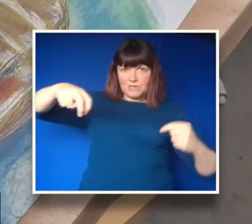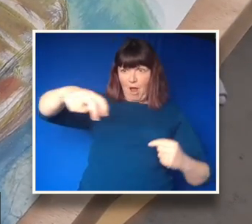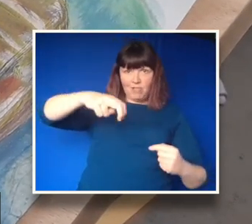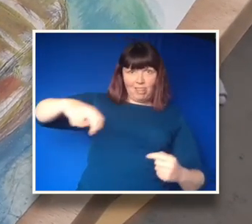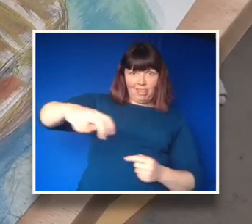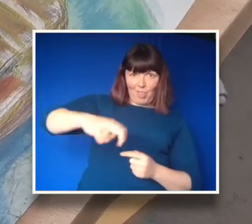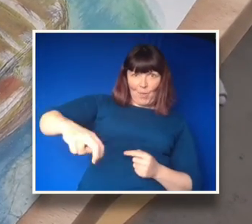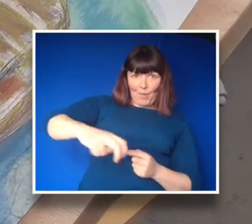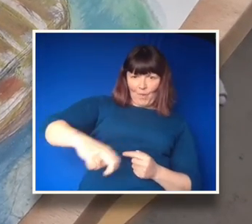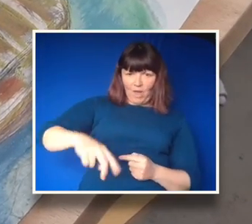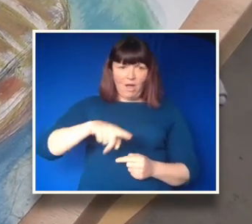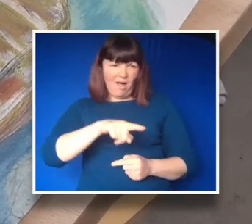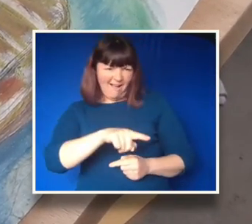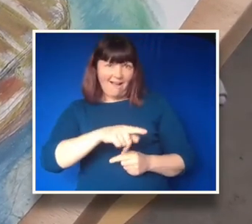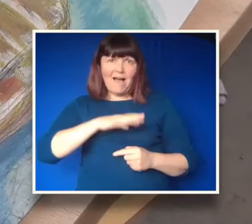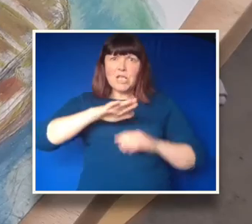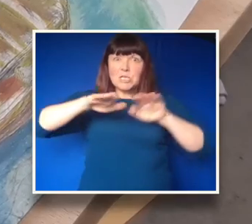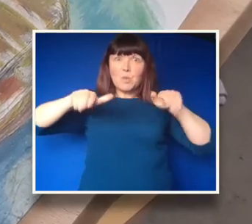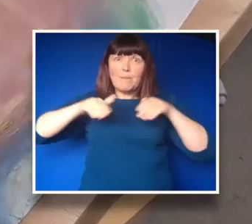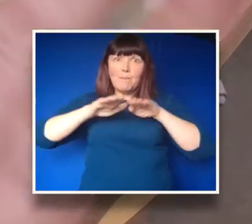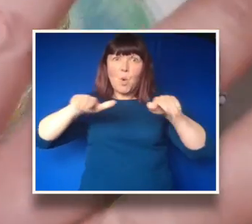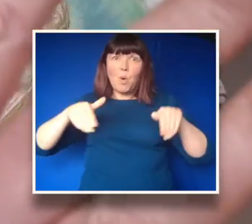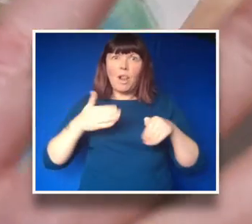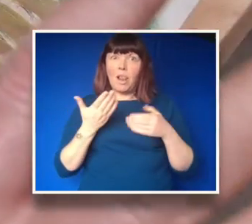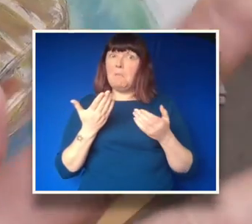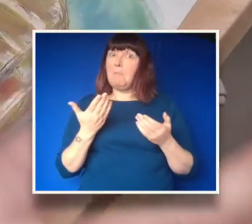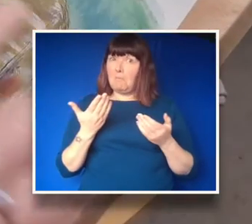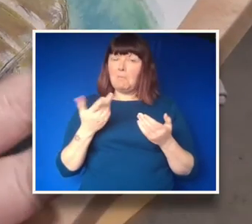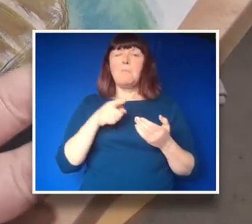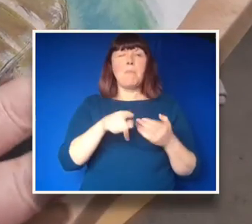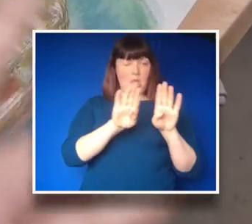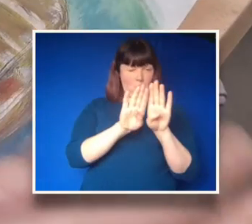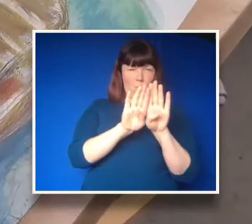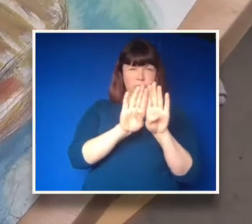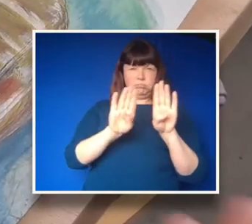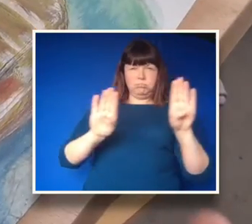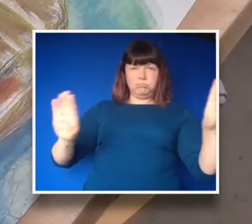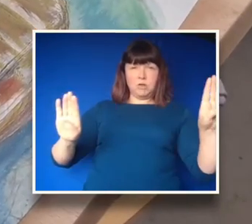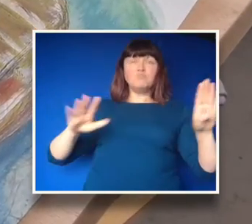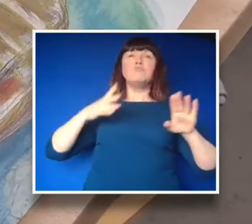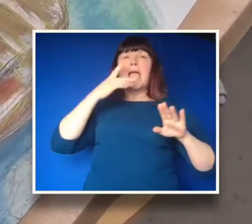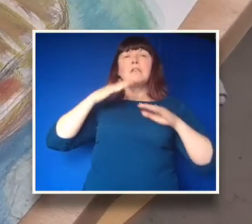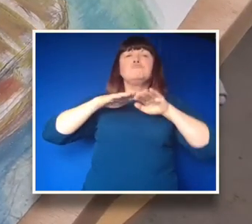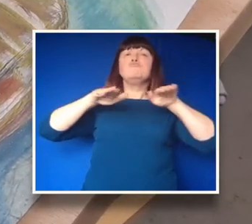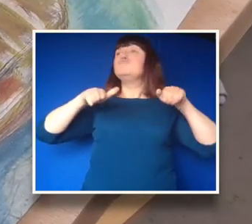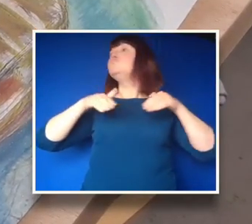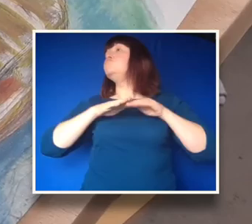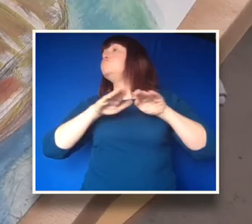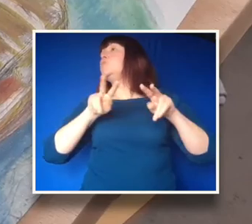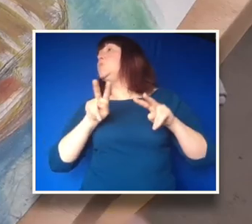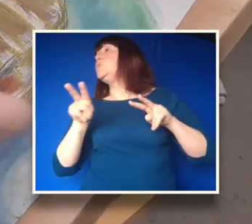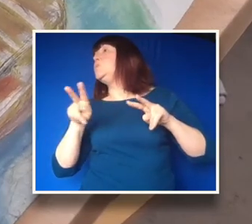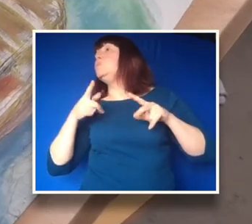pool indoors, but with a very large glass panelled window so I can see out onto the lake and see